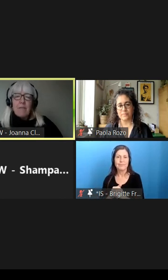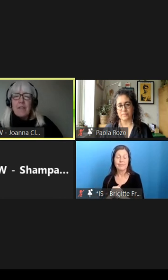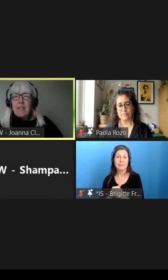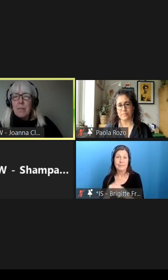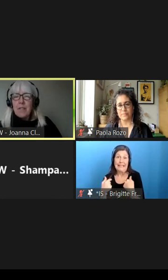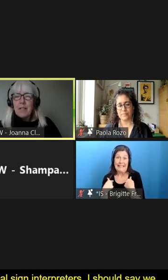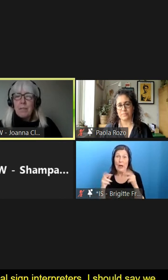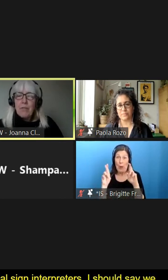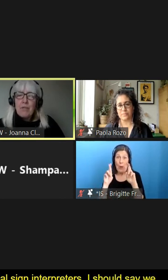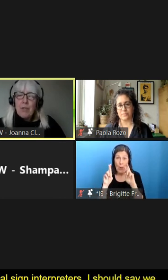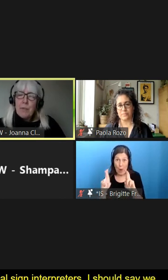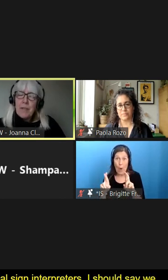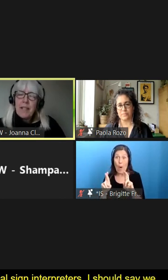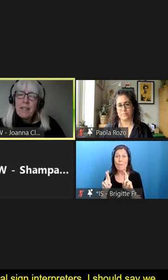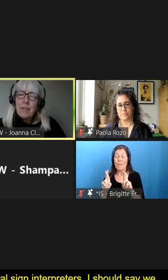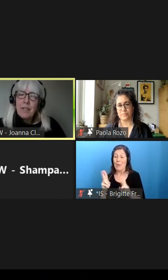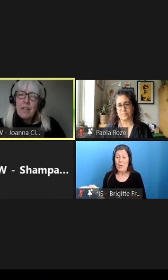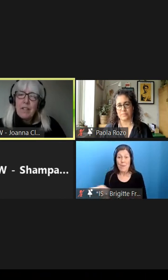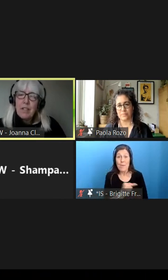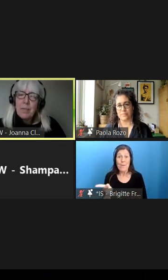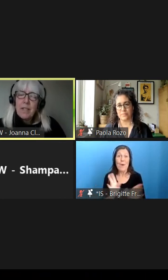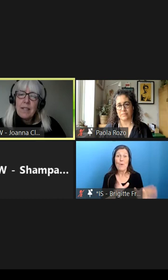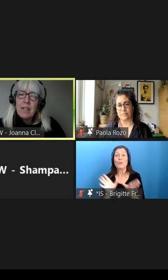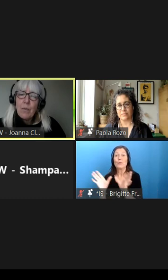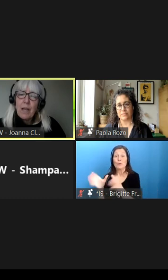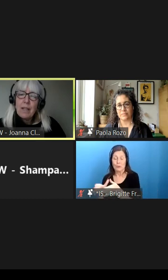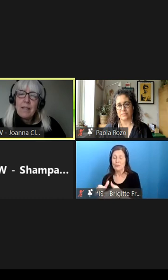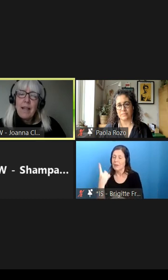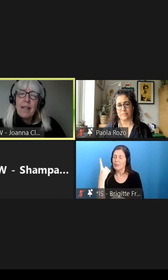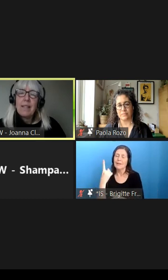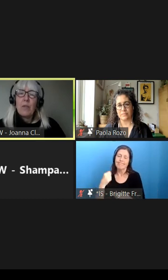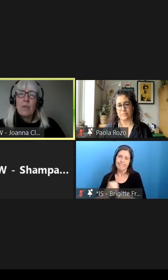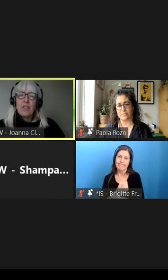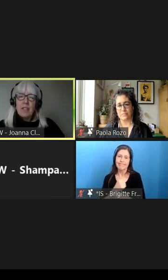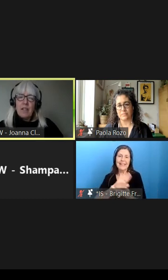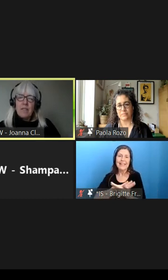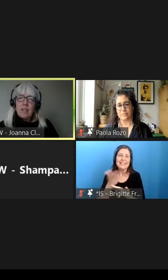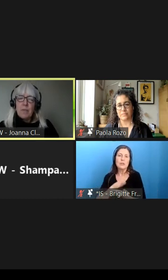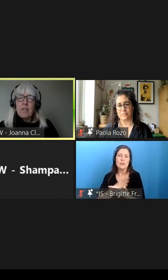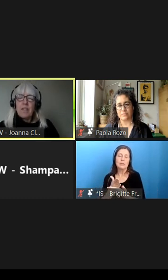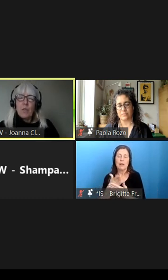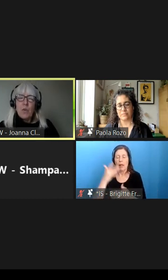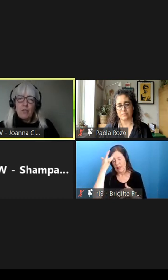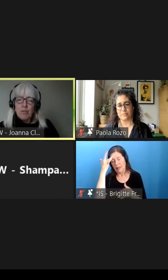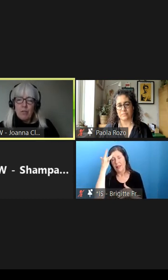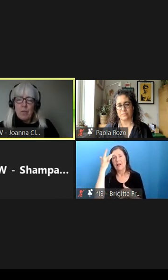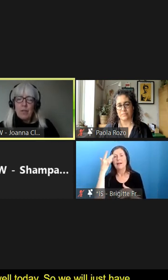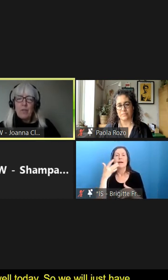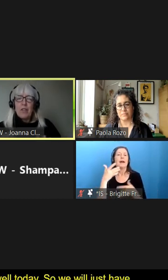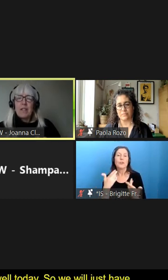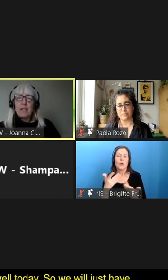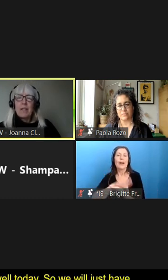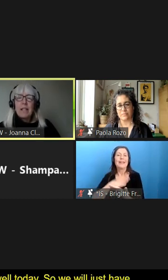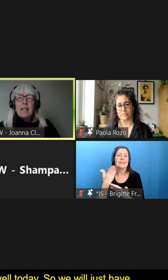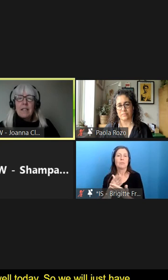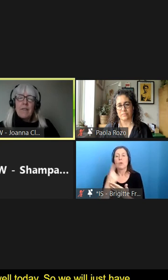have interpreters in both groups, but sadly one of our interpreters is not well today. So we'll just have interpreters in one group, and we've